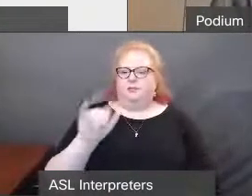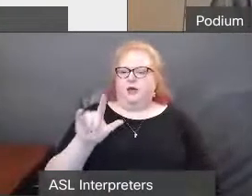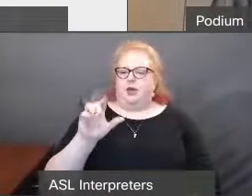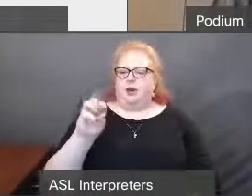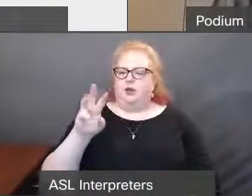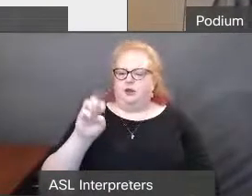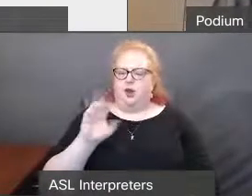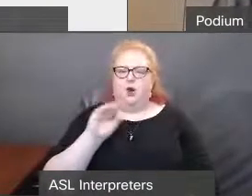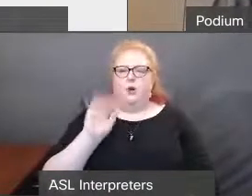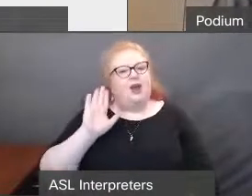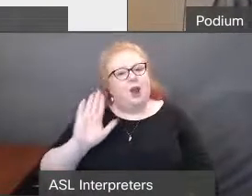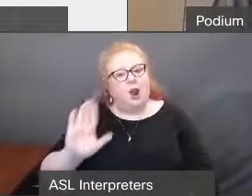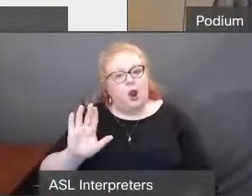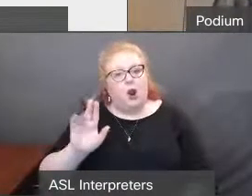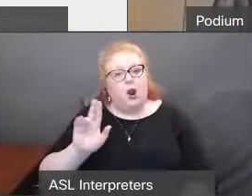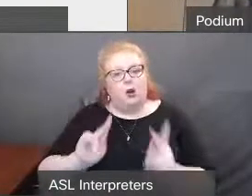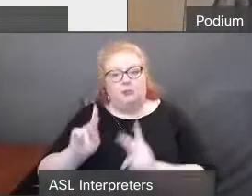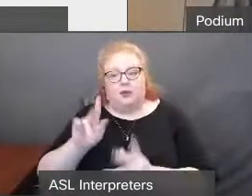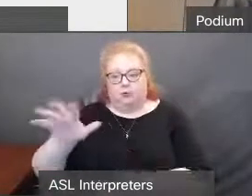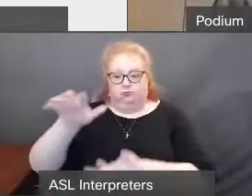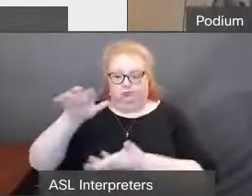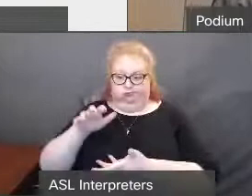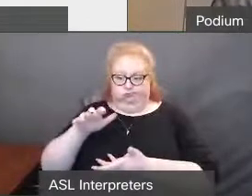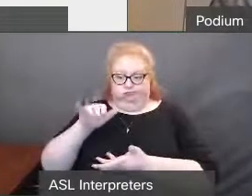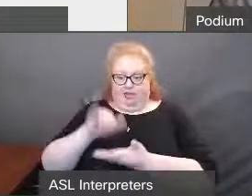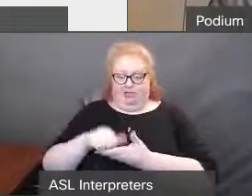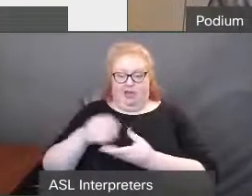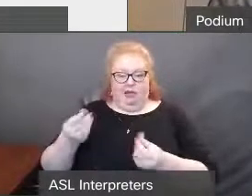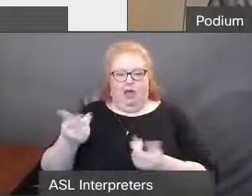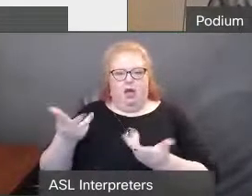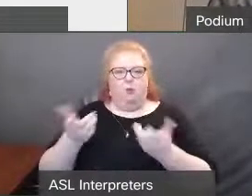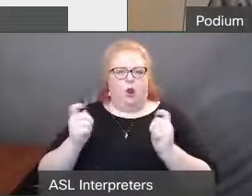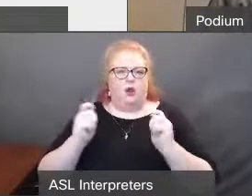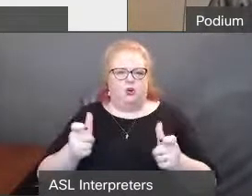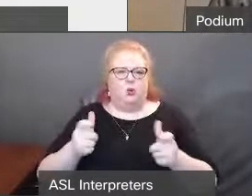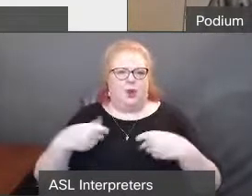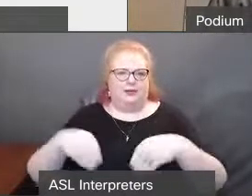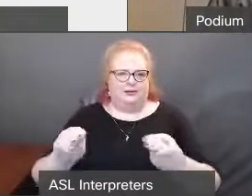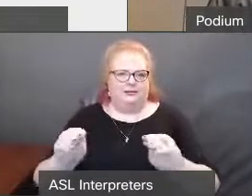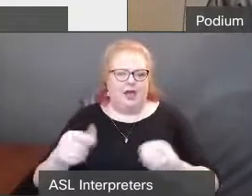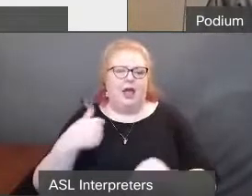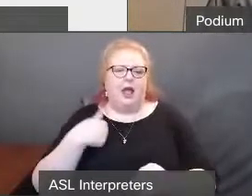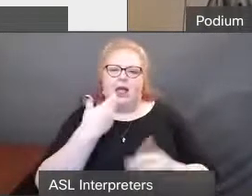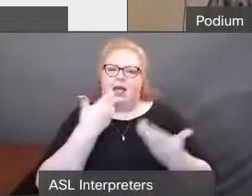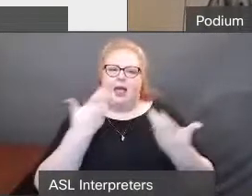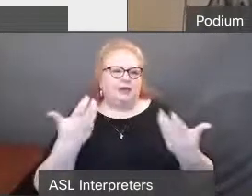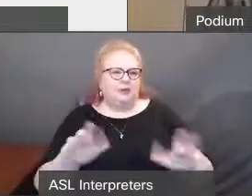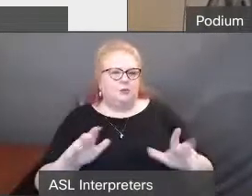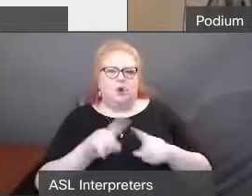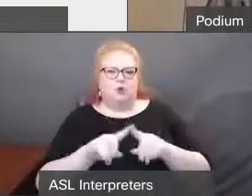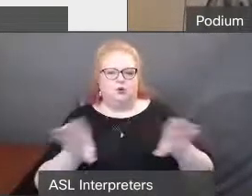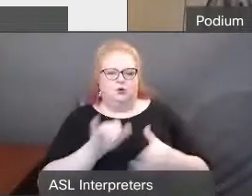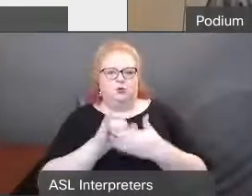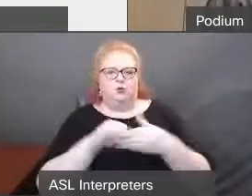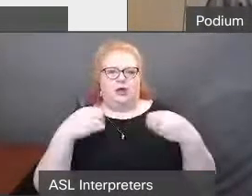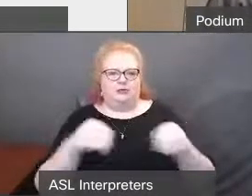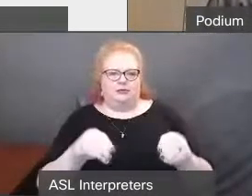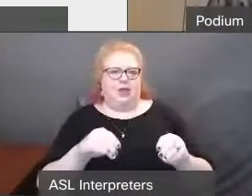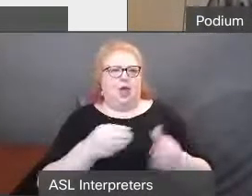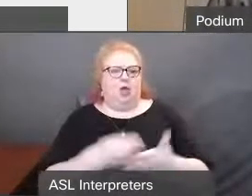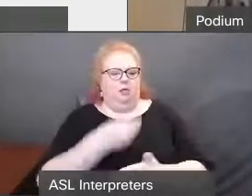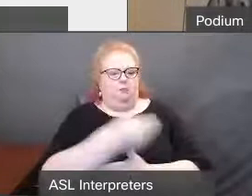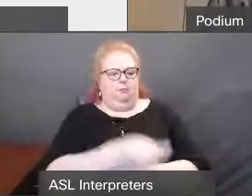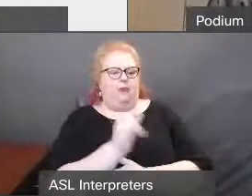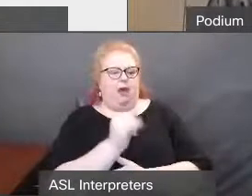with the sale of it. And I did not want to do the sale until I had my